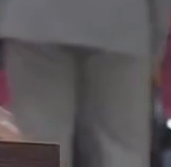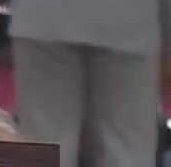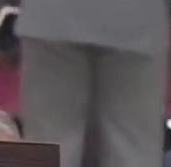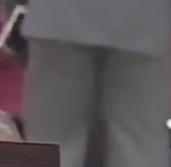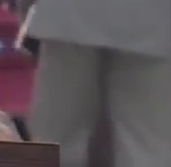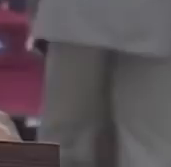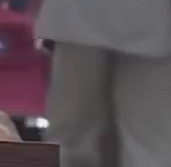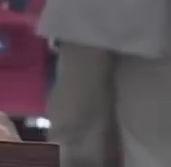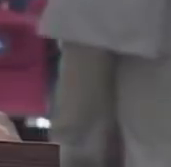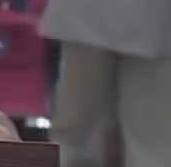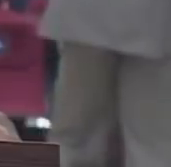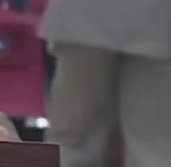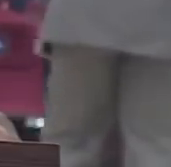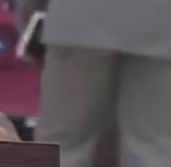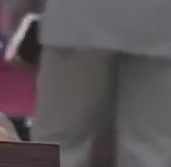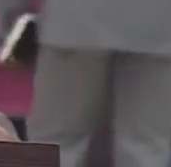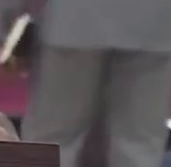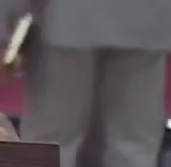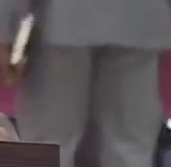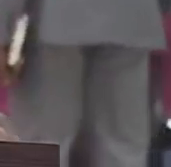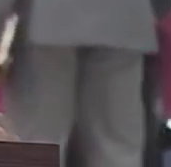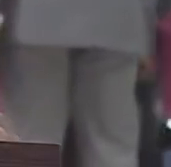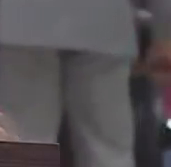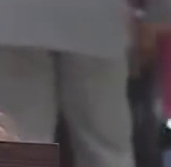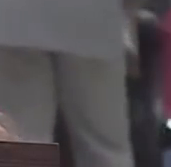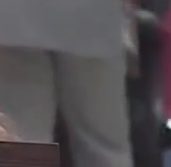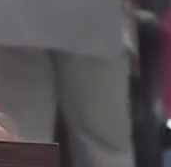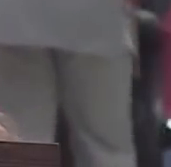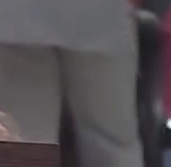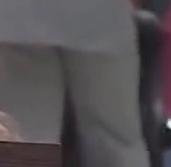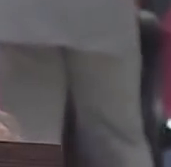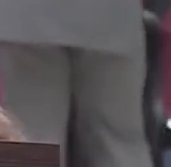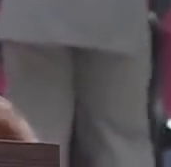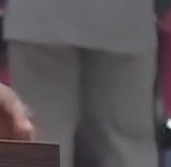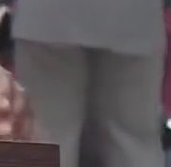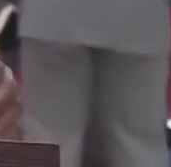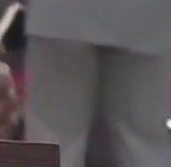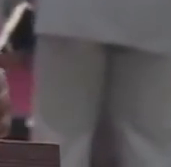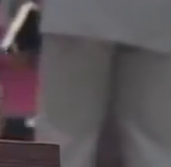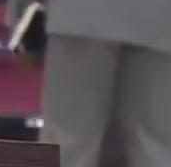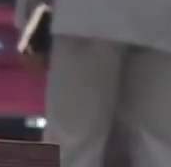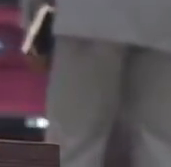In Jesus' mighty name, we have prayed.